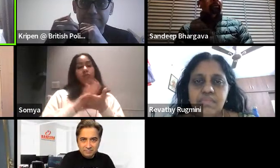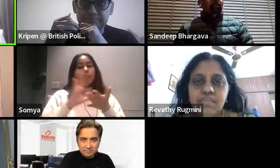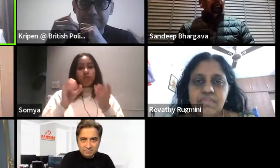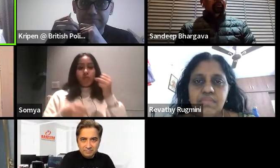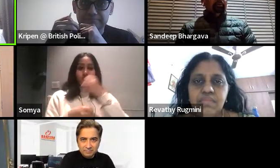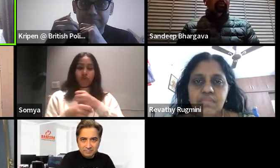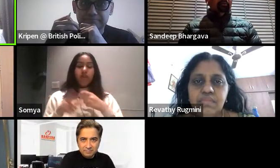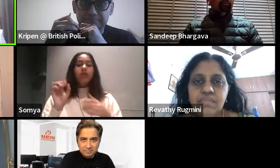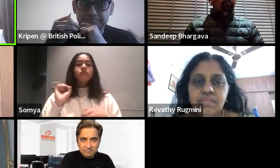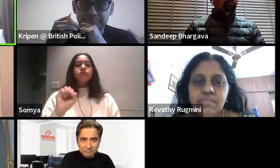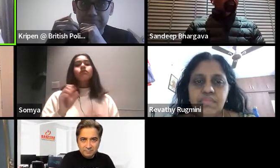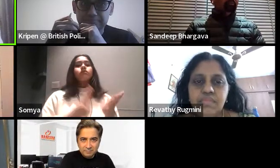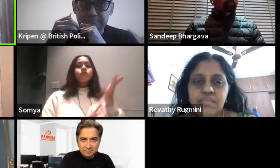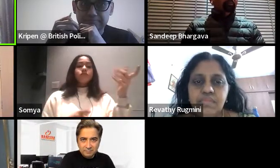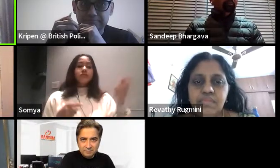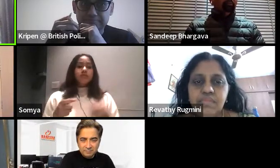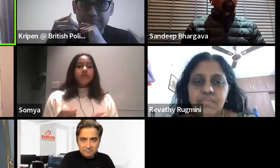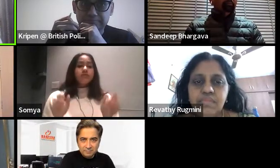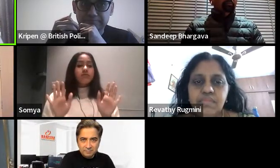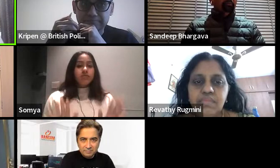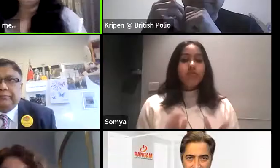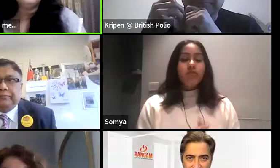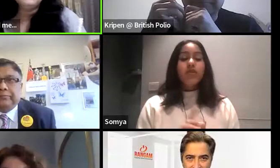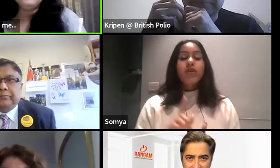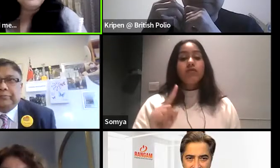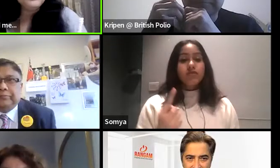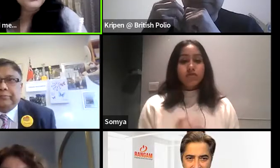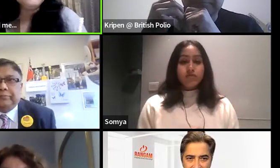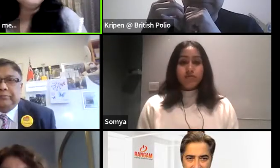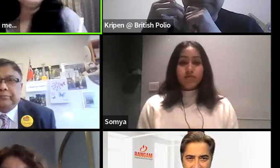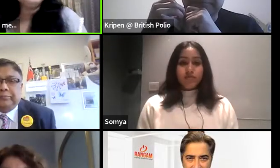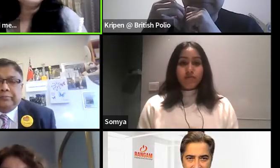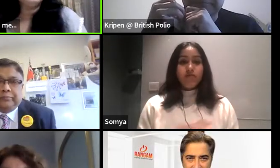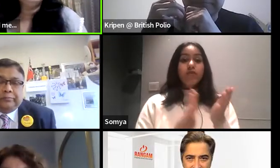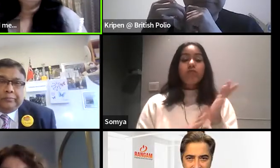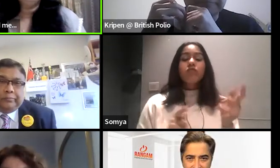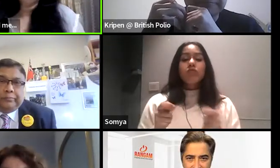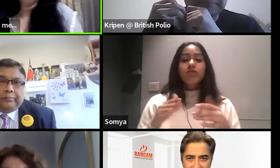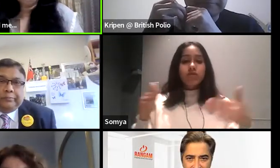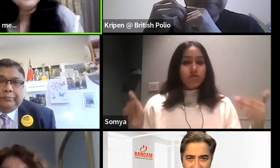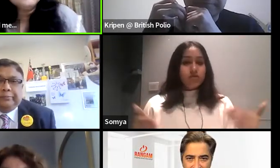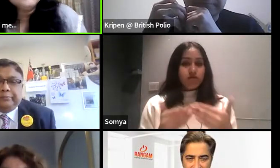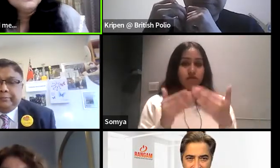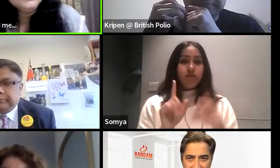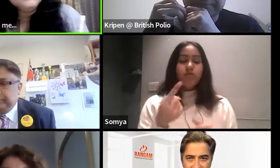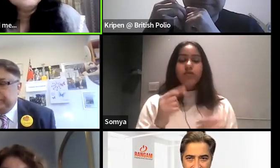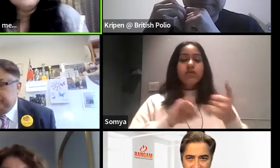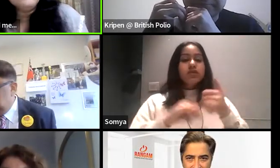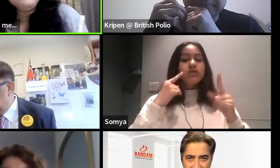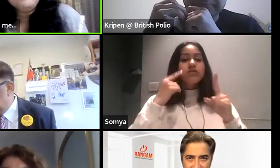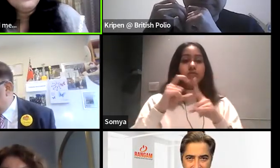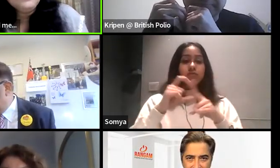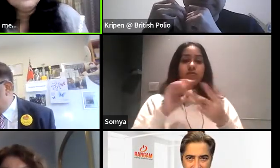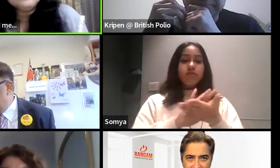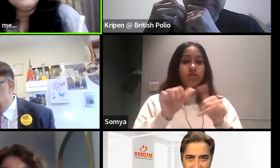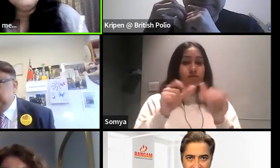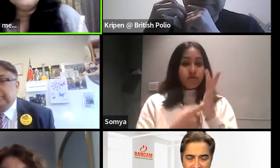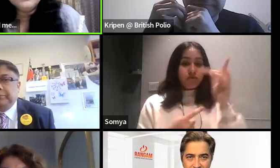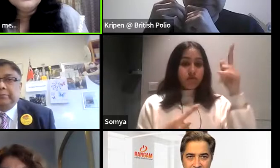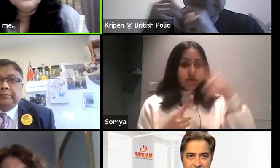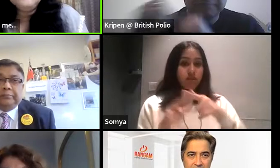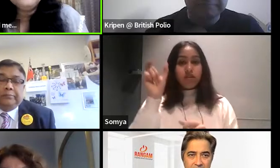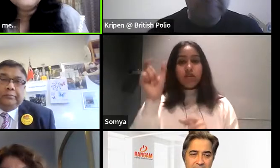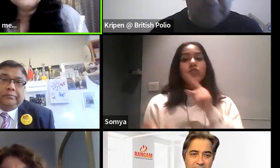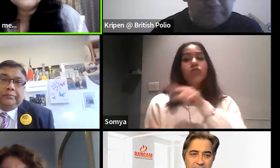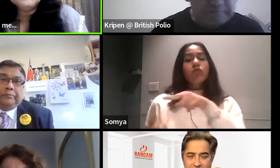Assessment Management. Let me introduce our moderator. Siddhartha ji is an avid reader